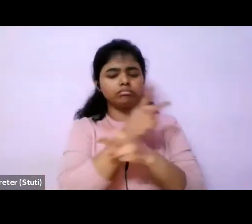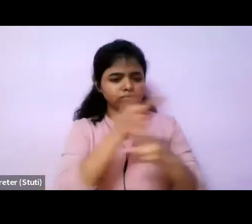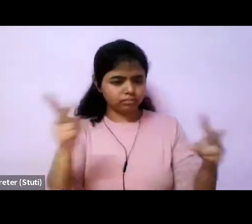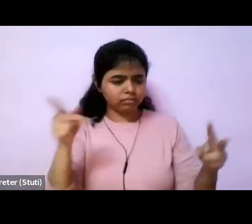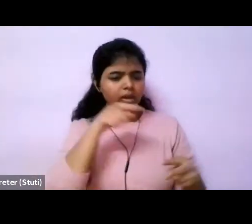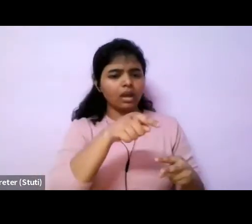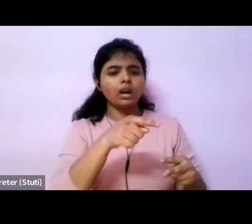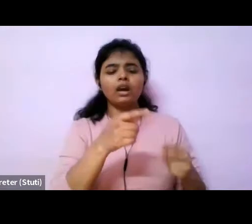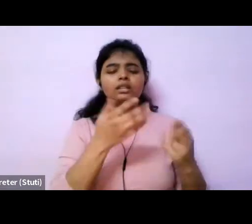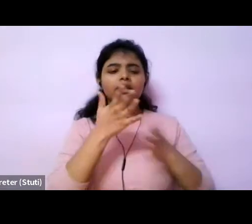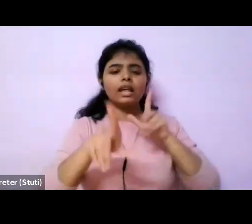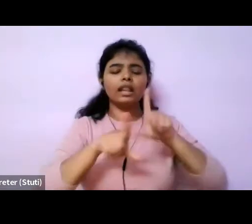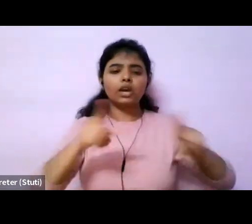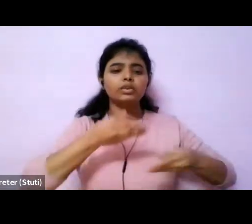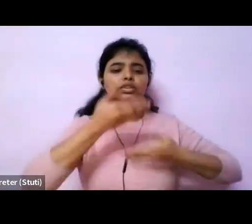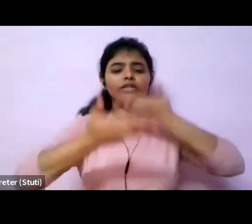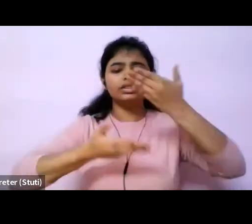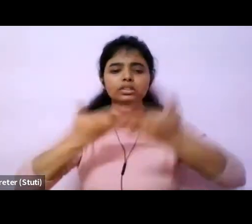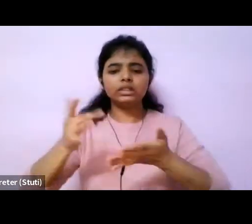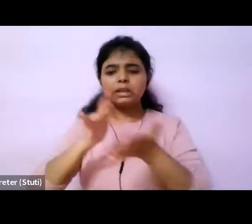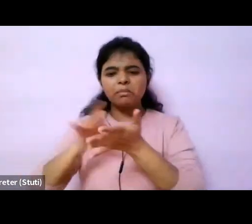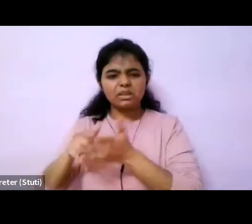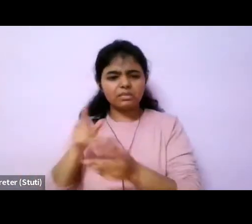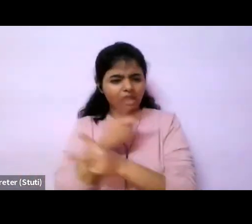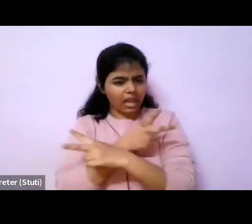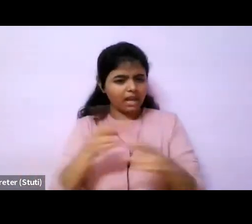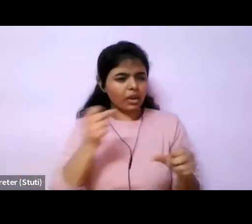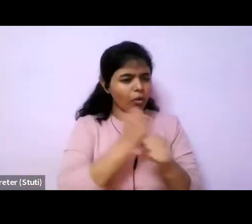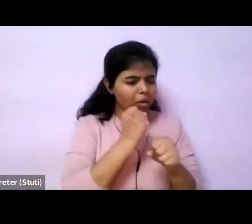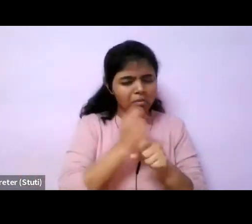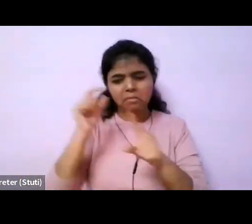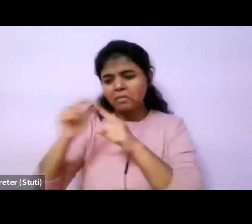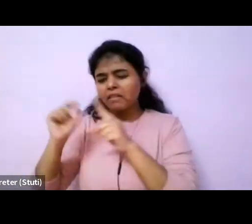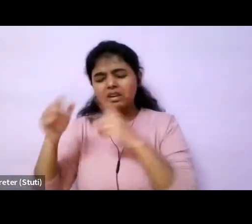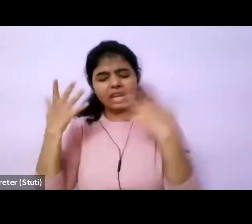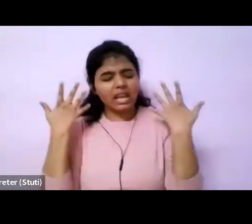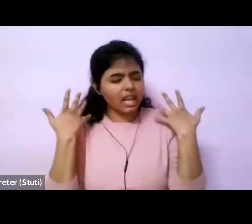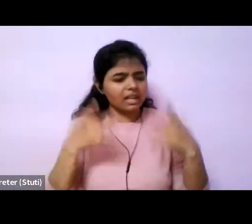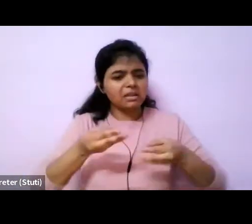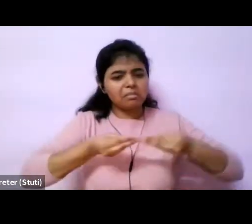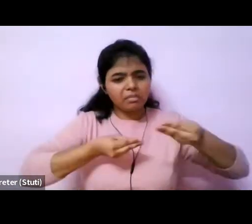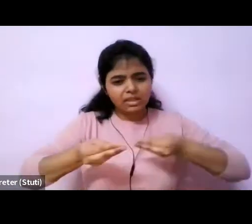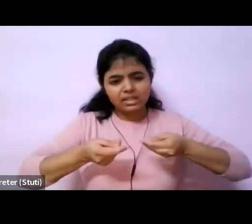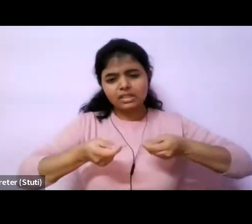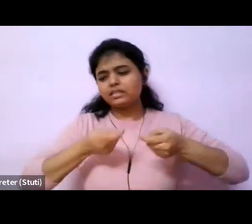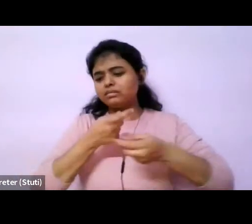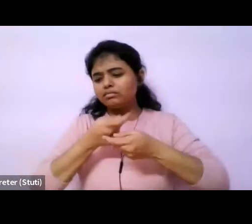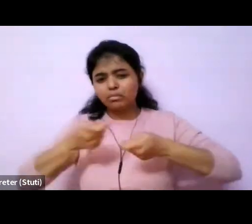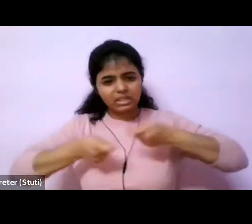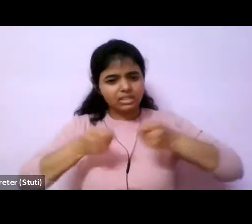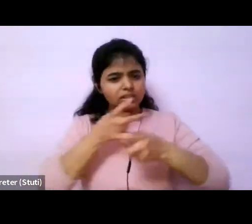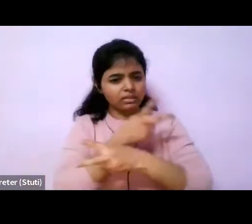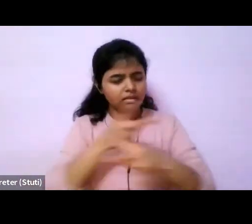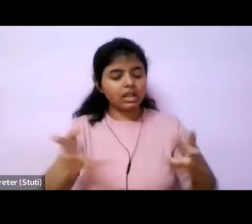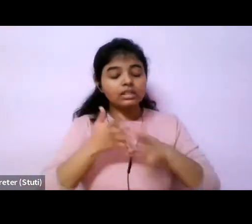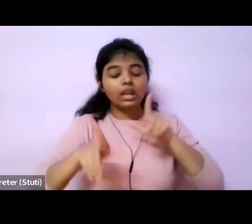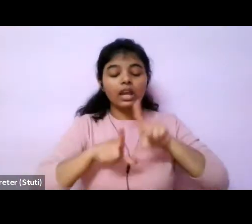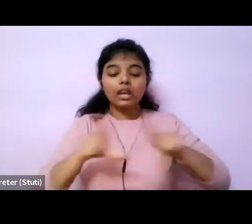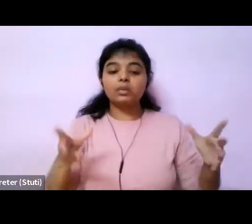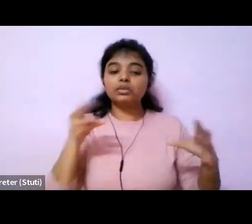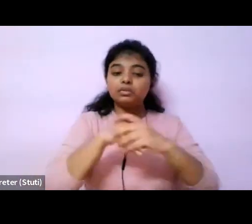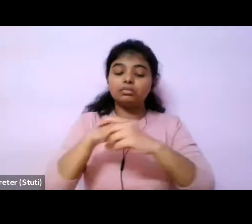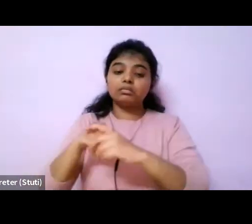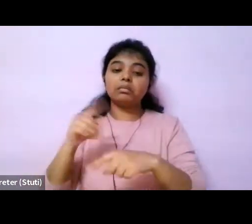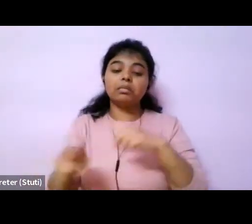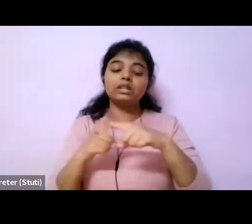In garnering such awareness, deaf people in their alternative navigations of the world expose that the capacity to act and the